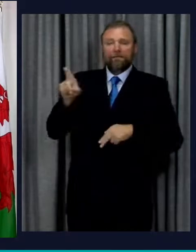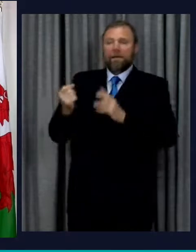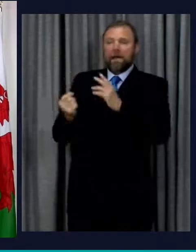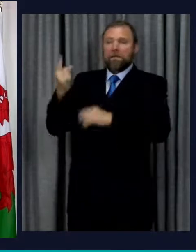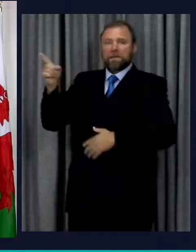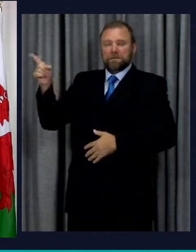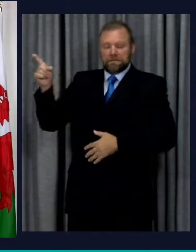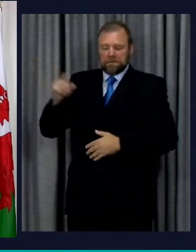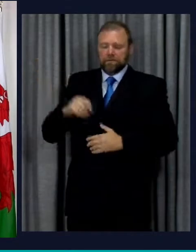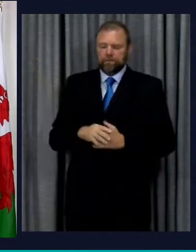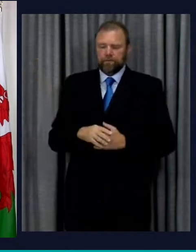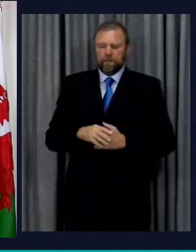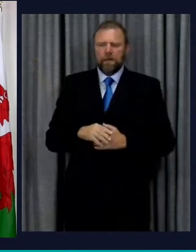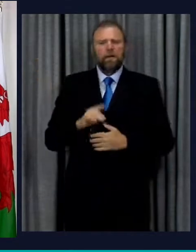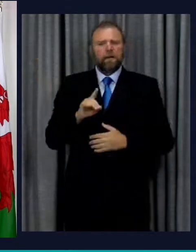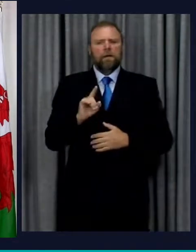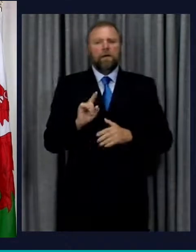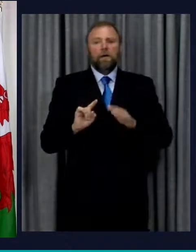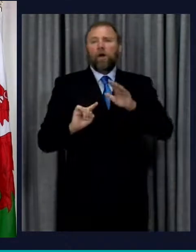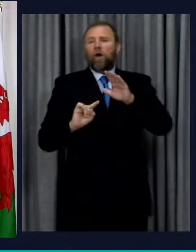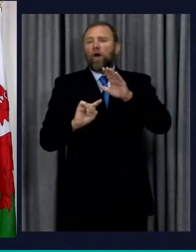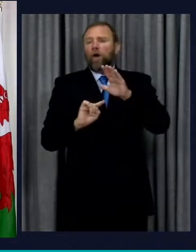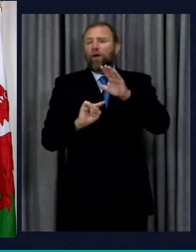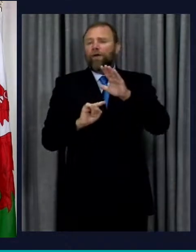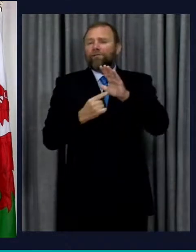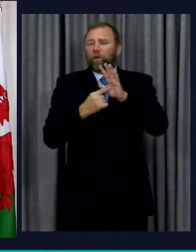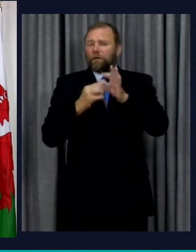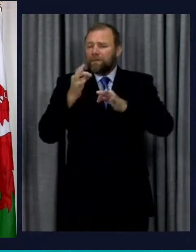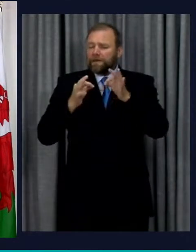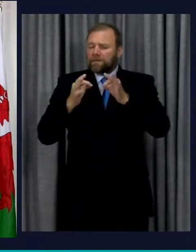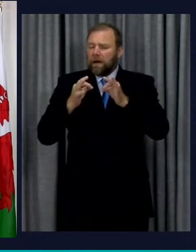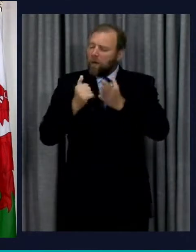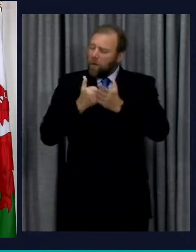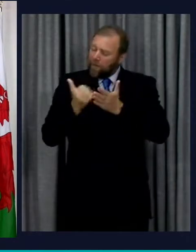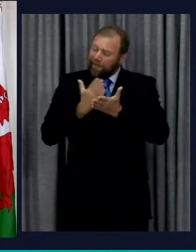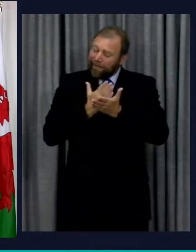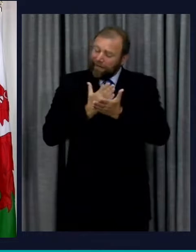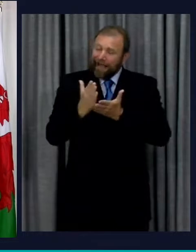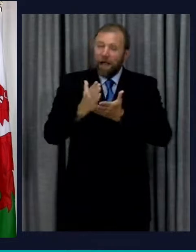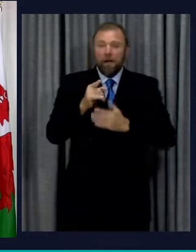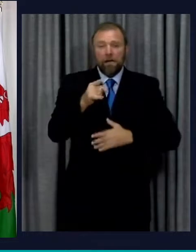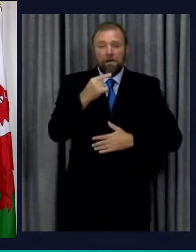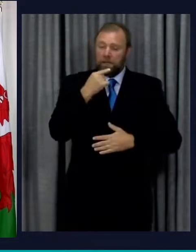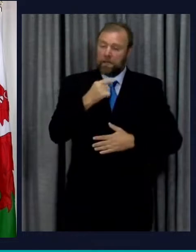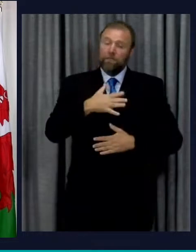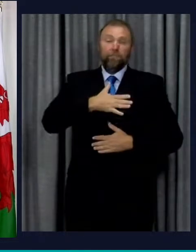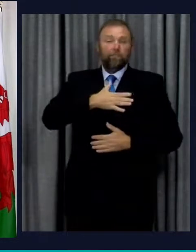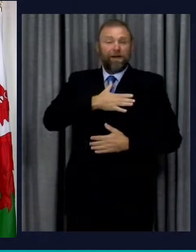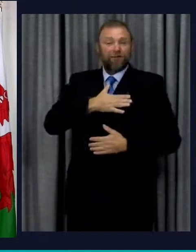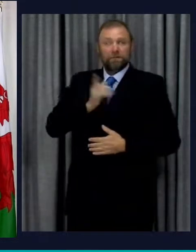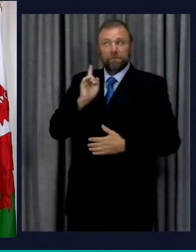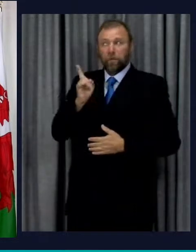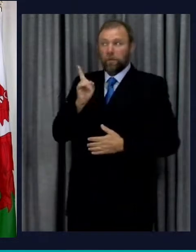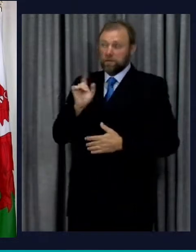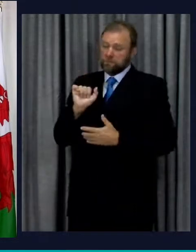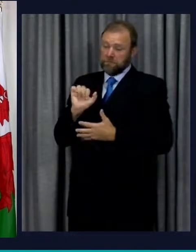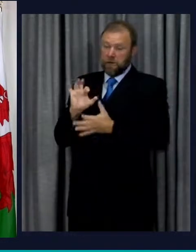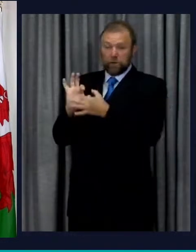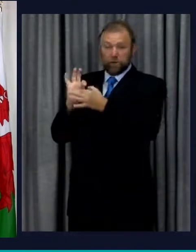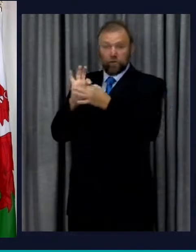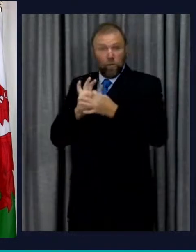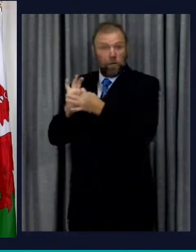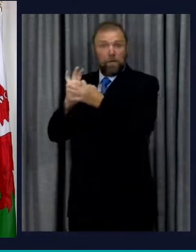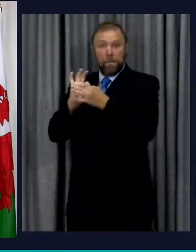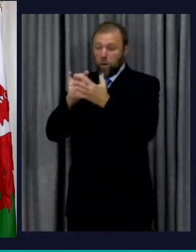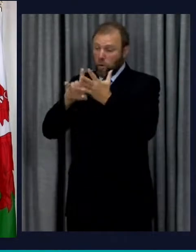First Minister has always been clear that the preference is for a joined-up UK inquiry that properly looks at decisions that we